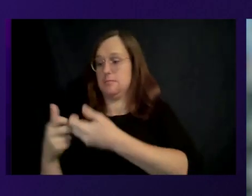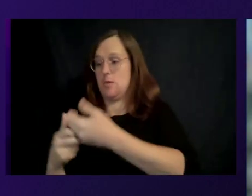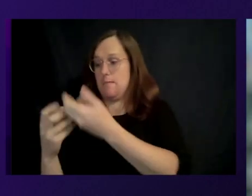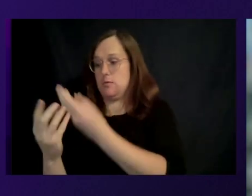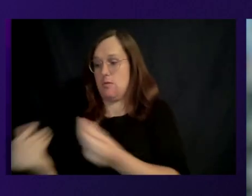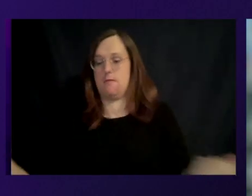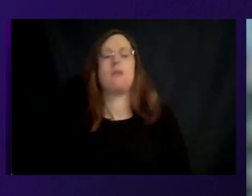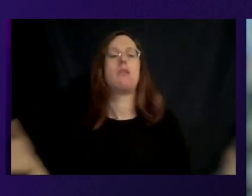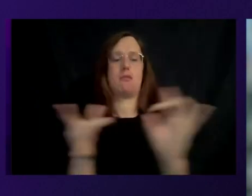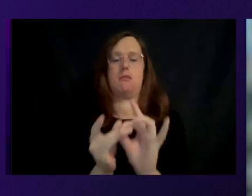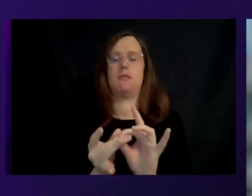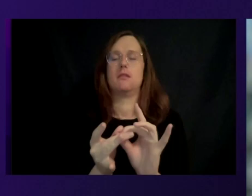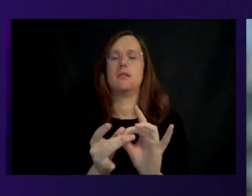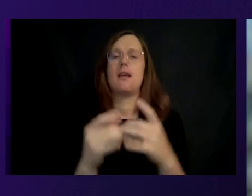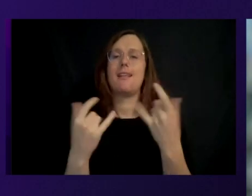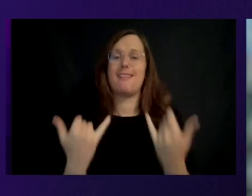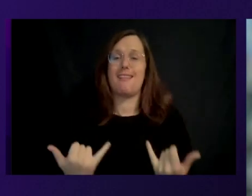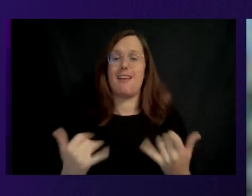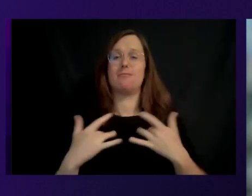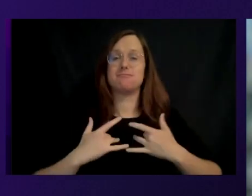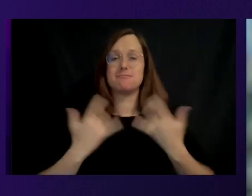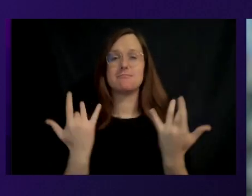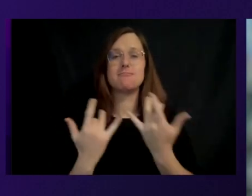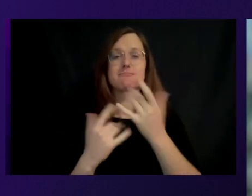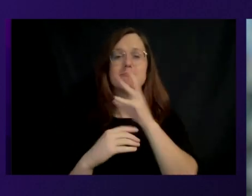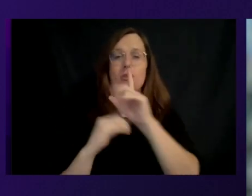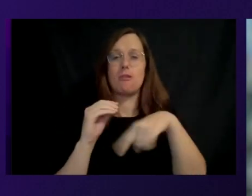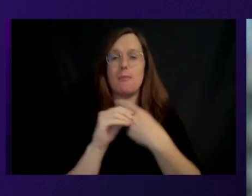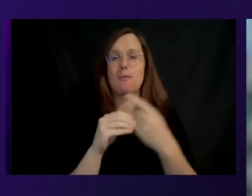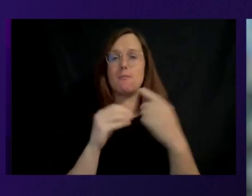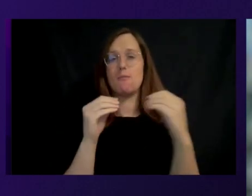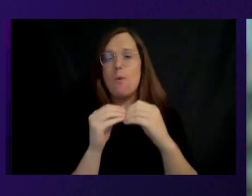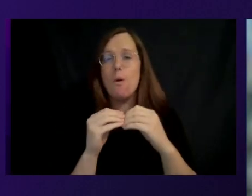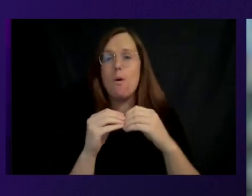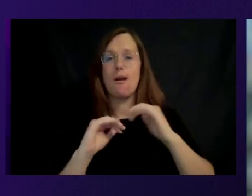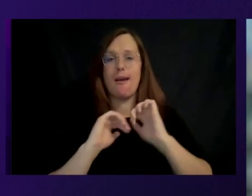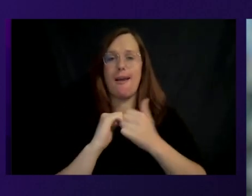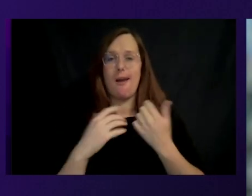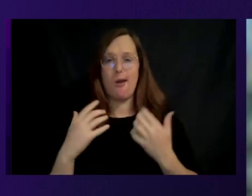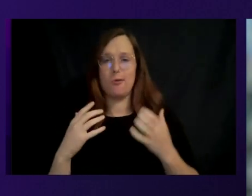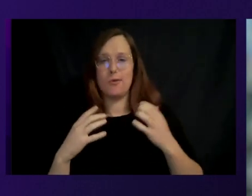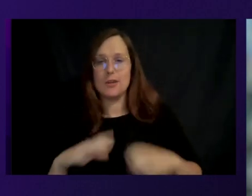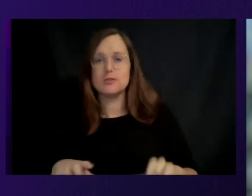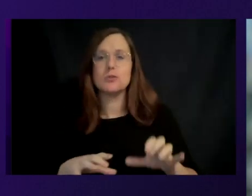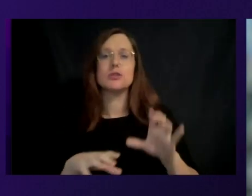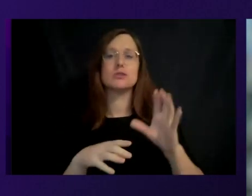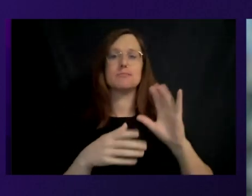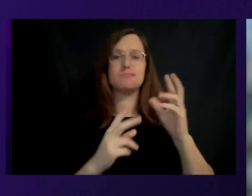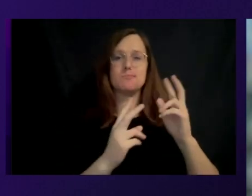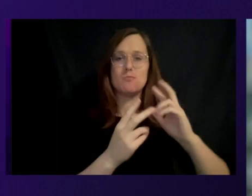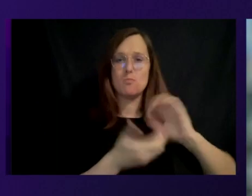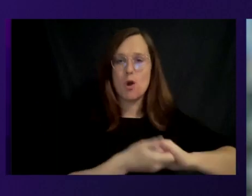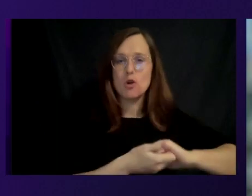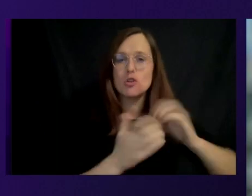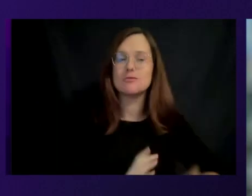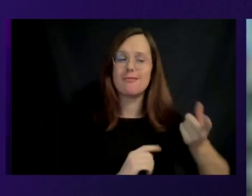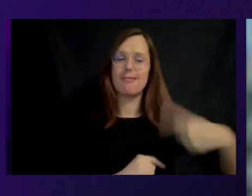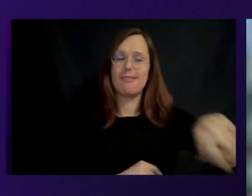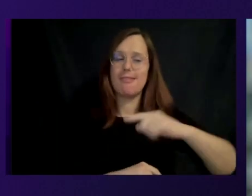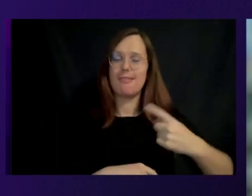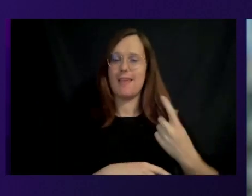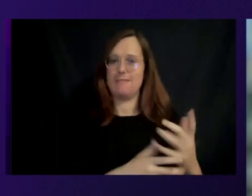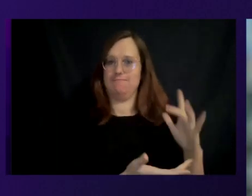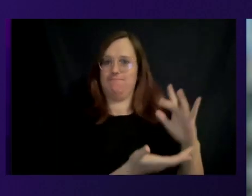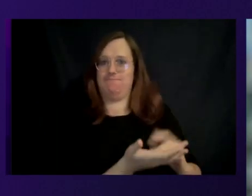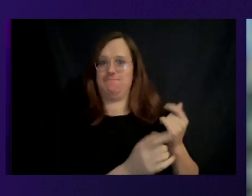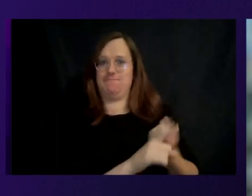talk even more about how many of our partners and customers have taken advantage of AWS Silicon. Now, I'm particularly passionate about this